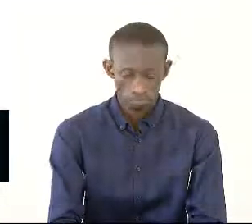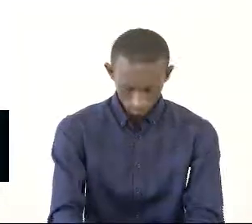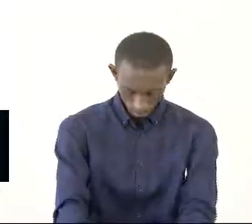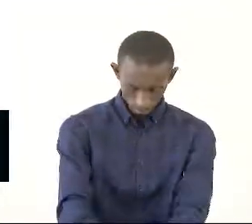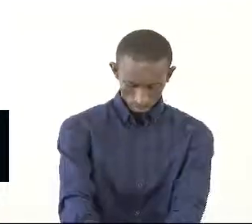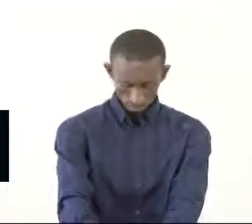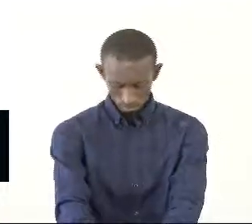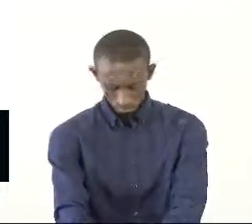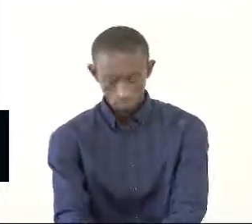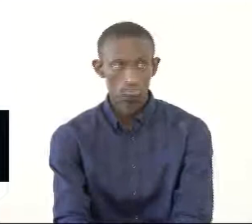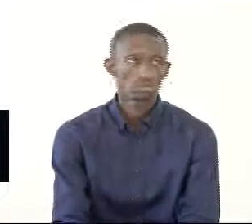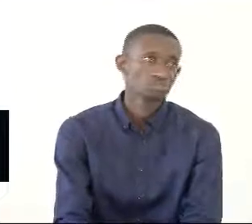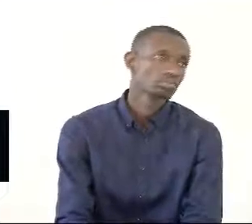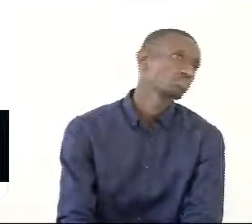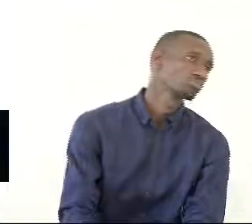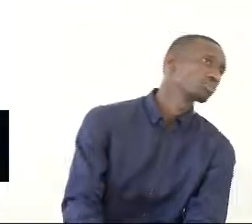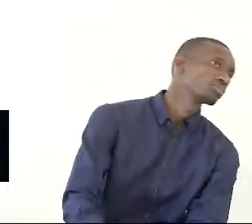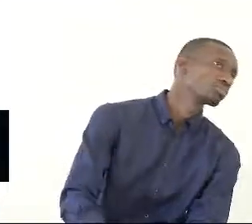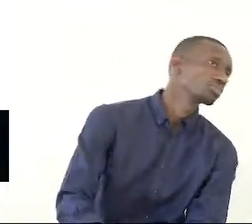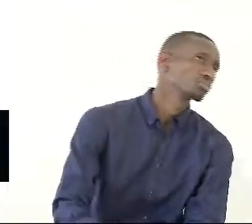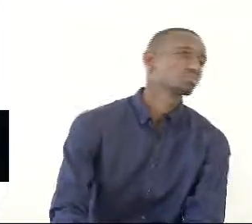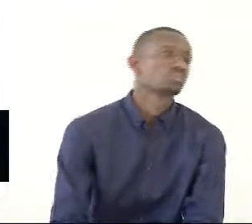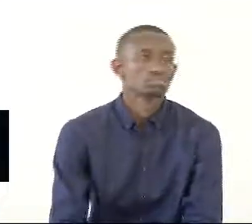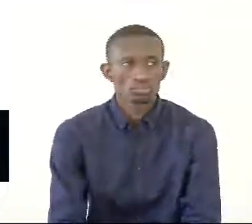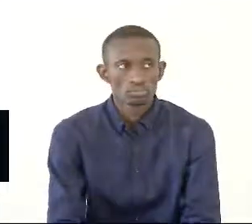Ubwo ndajya mpagarara ni gutya.